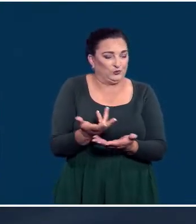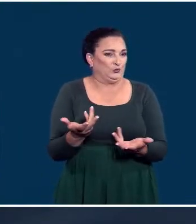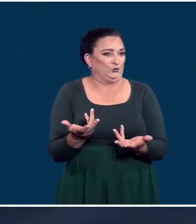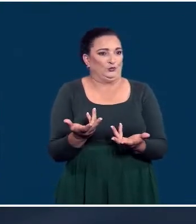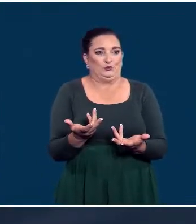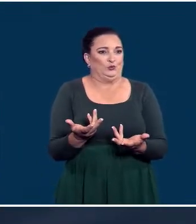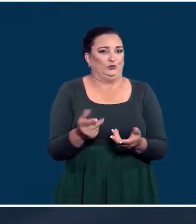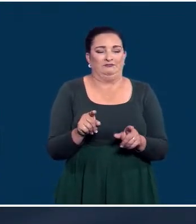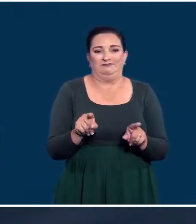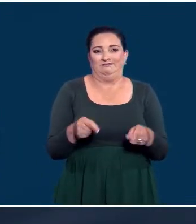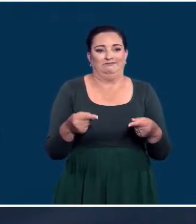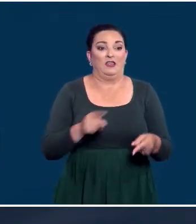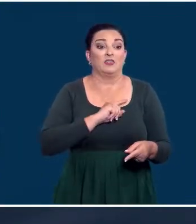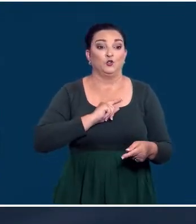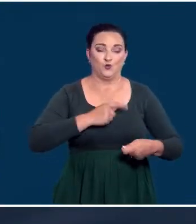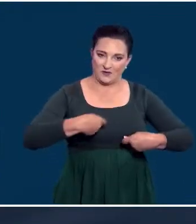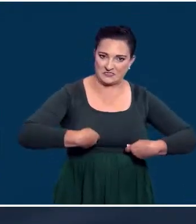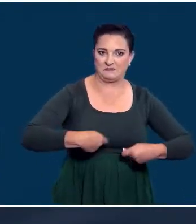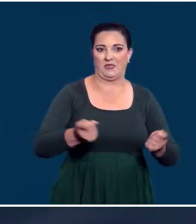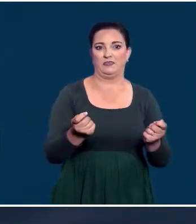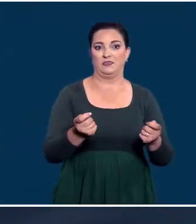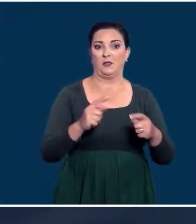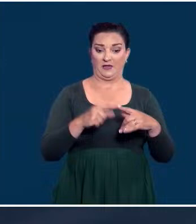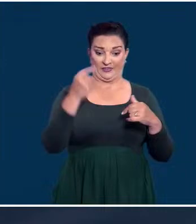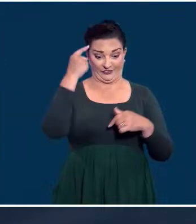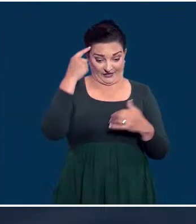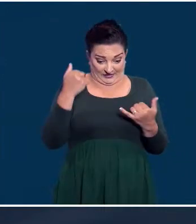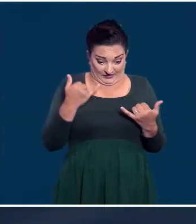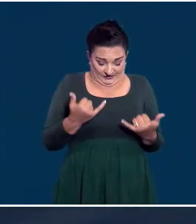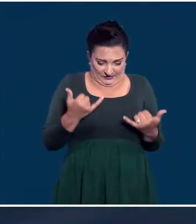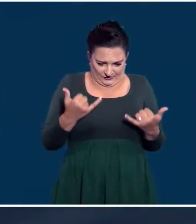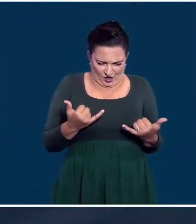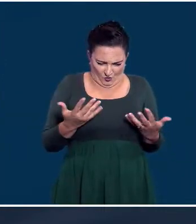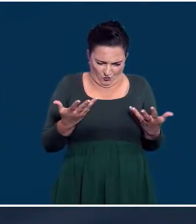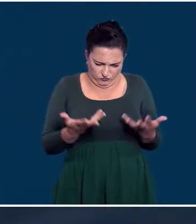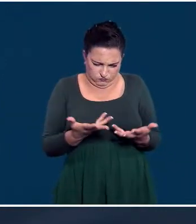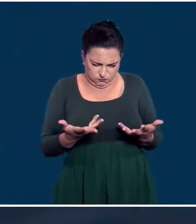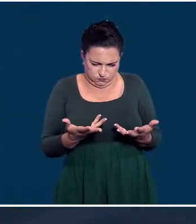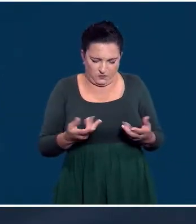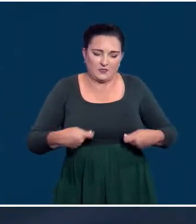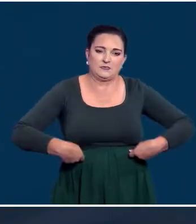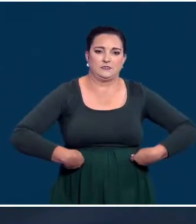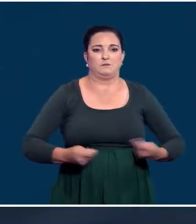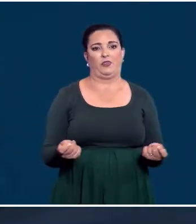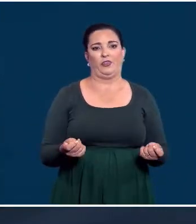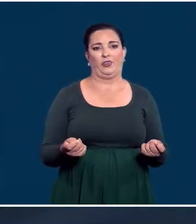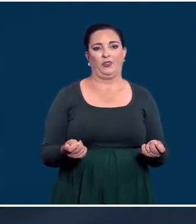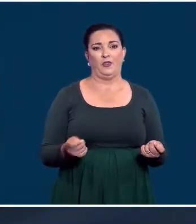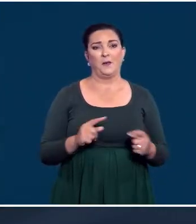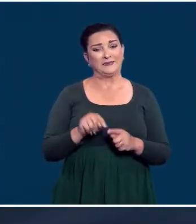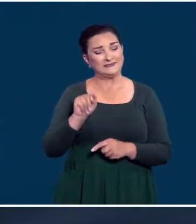spending. By drawing on that now, you are bringing that spending to today, and it will drive today's